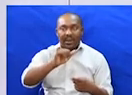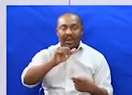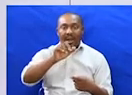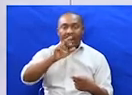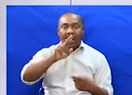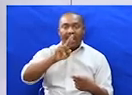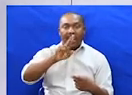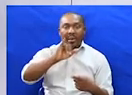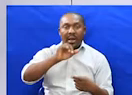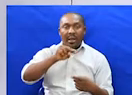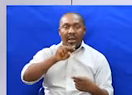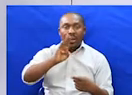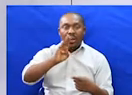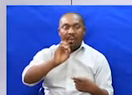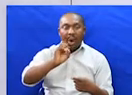deoxyribonucleic